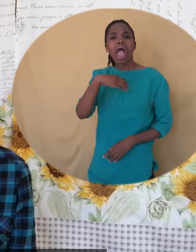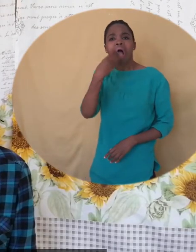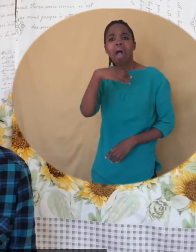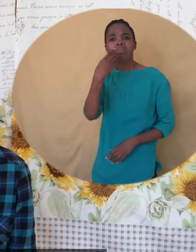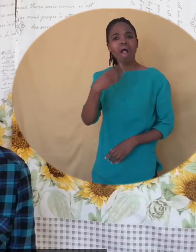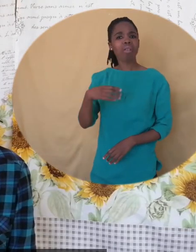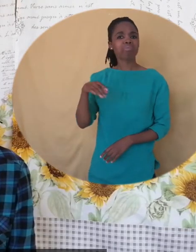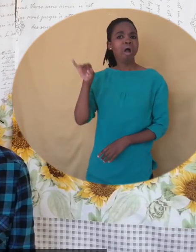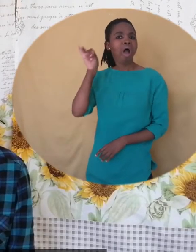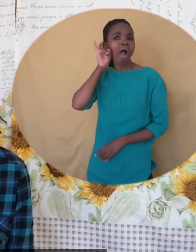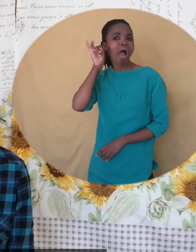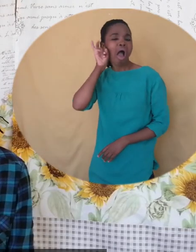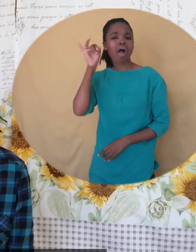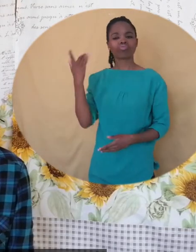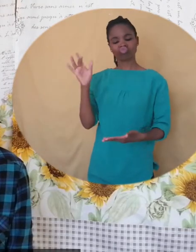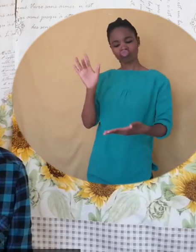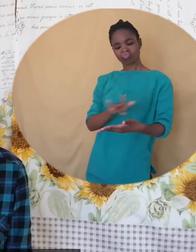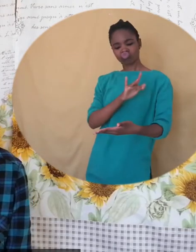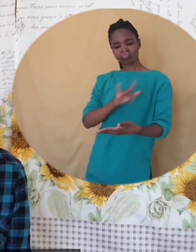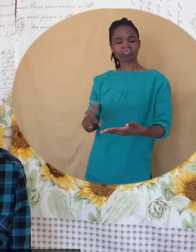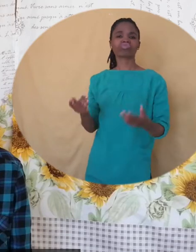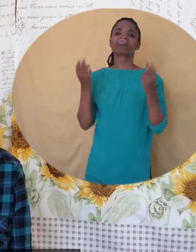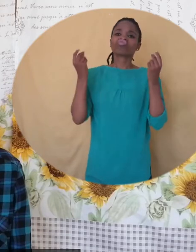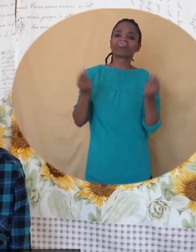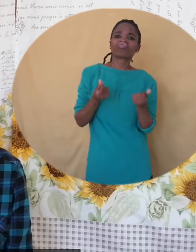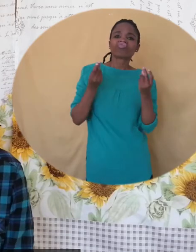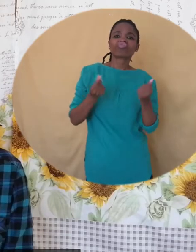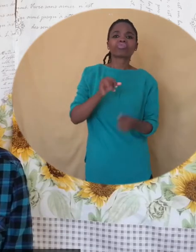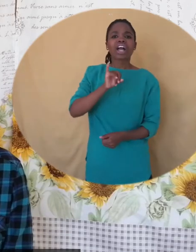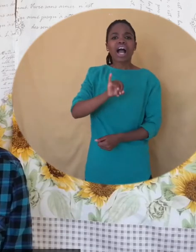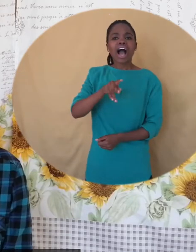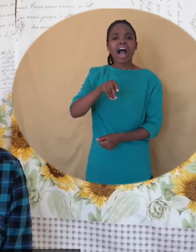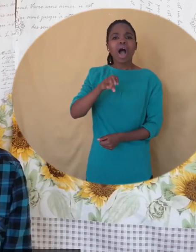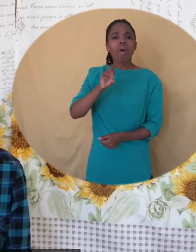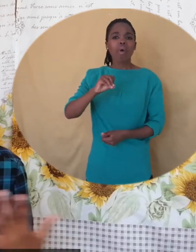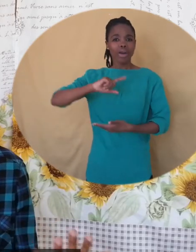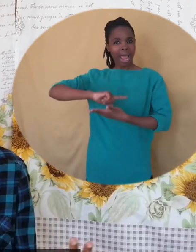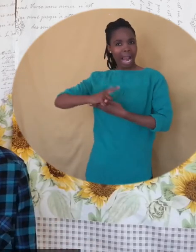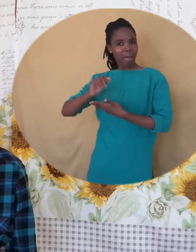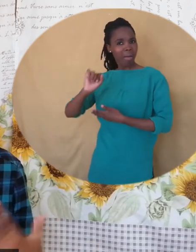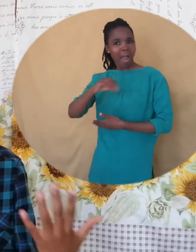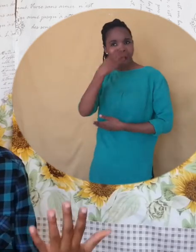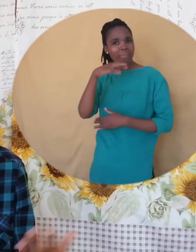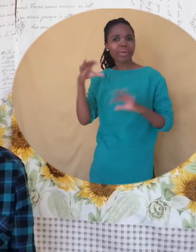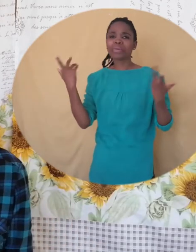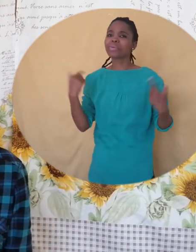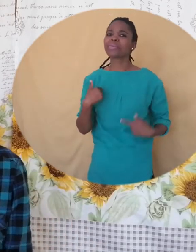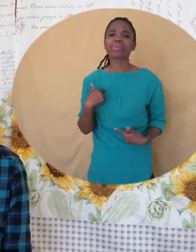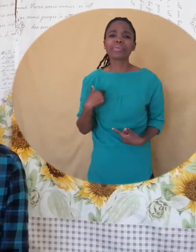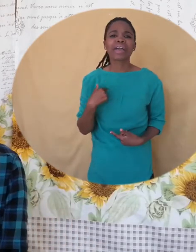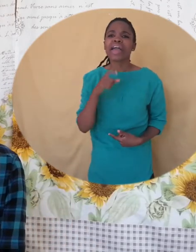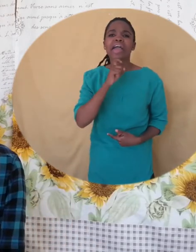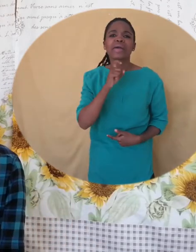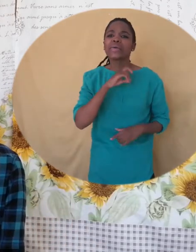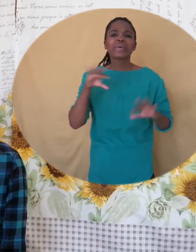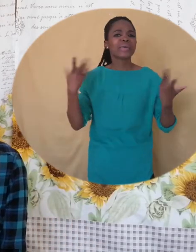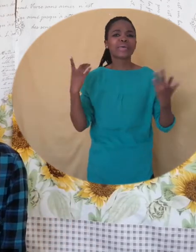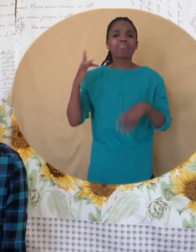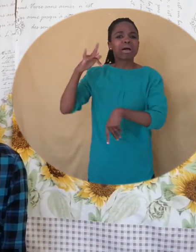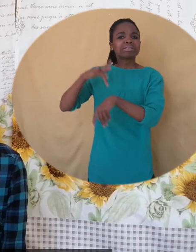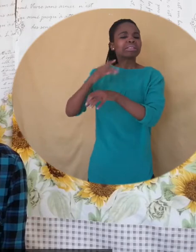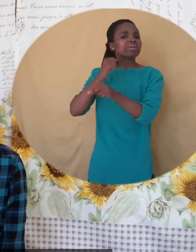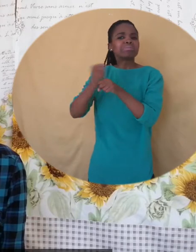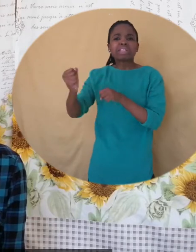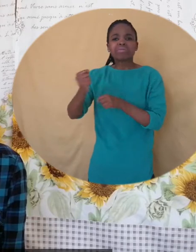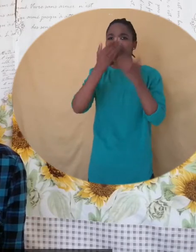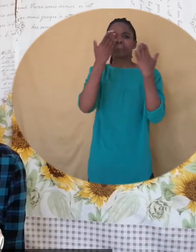own any Apple products, so I don't have an iPhone, I don't have, you know, a Mac or a laptop, you know, or an